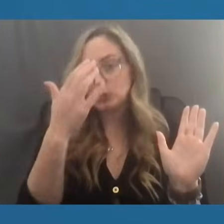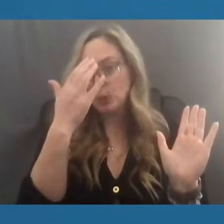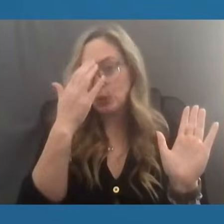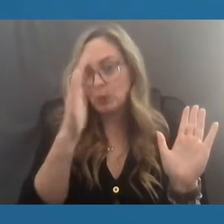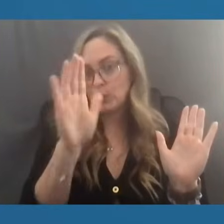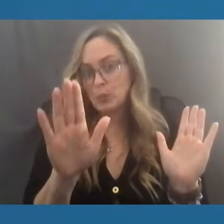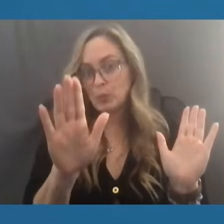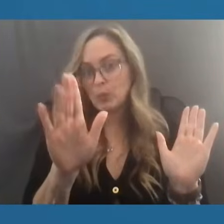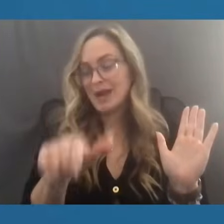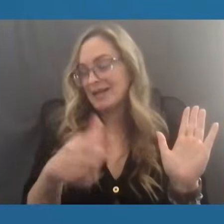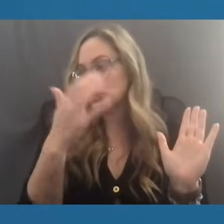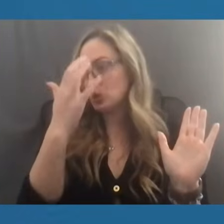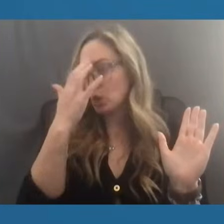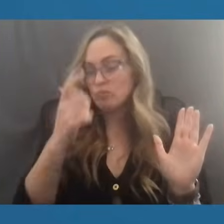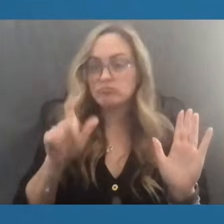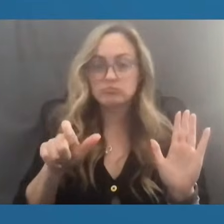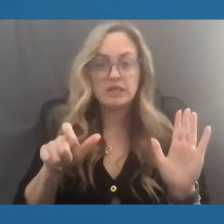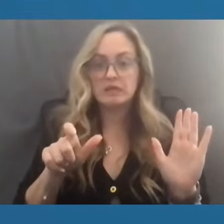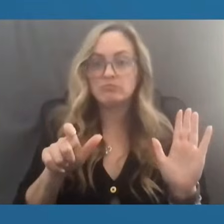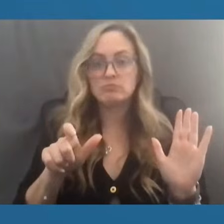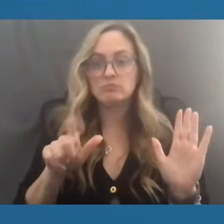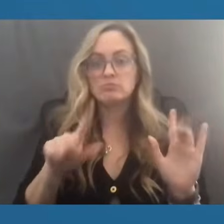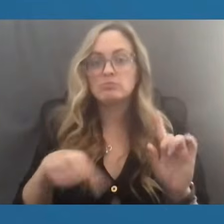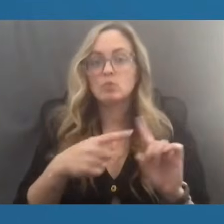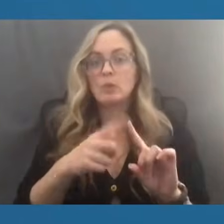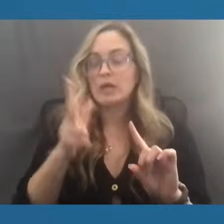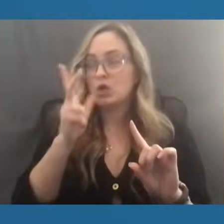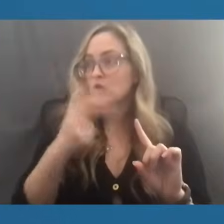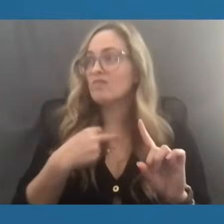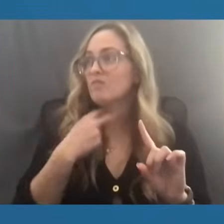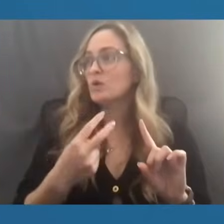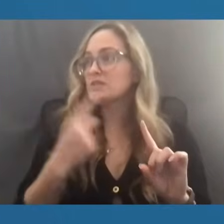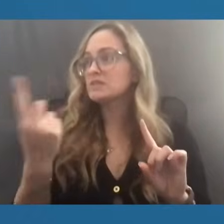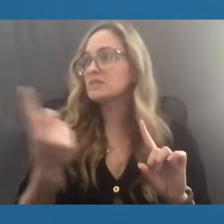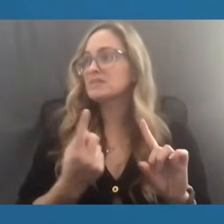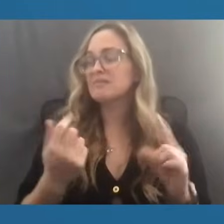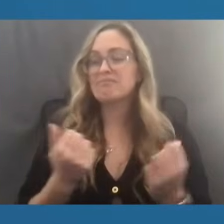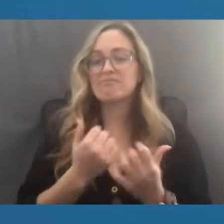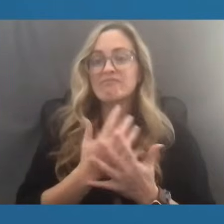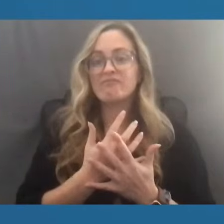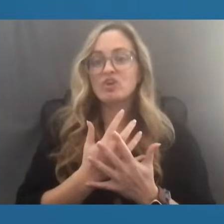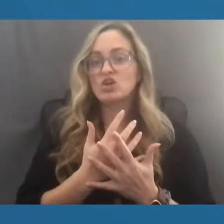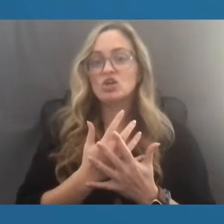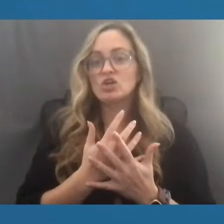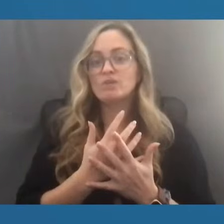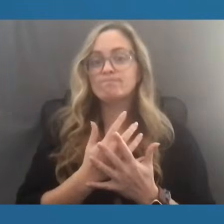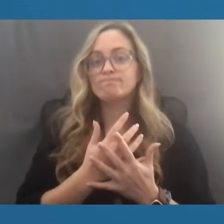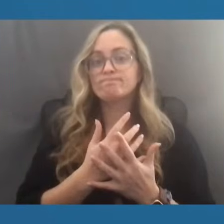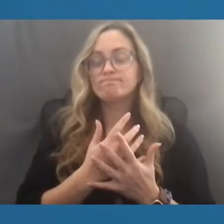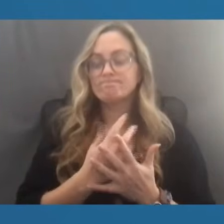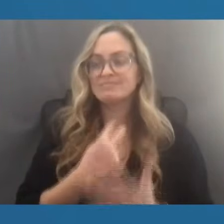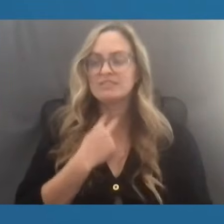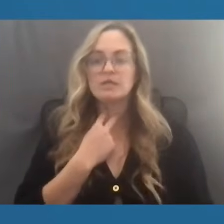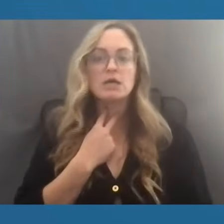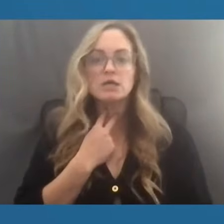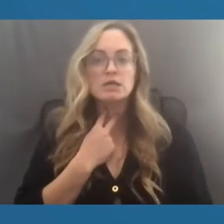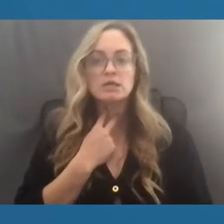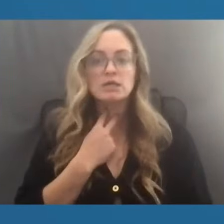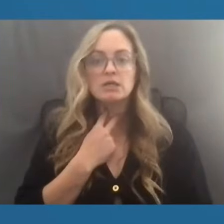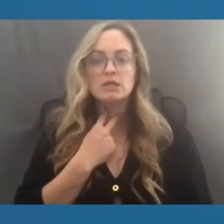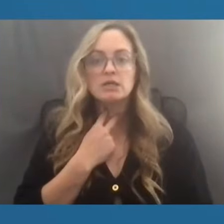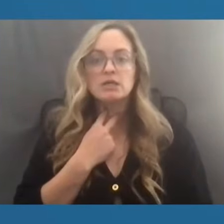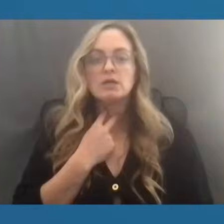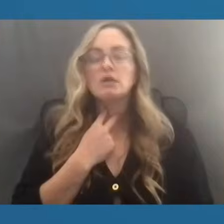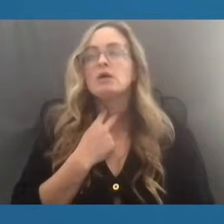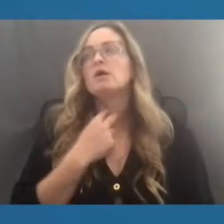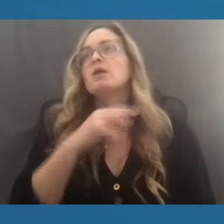I needed to know that when I heard voices of some who feared duress, that there be someone who was tired of taking